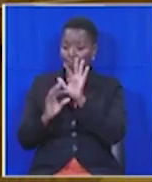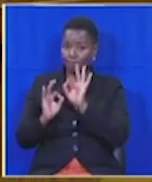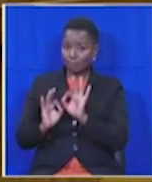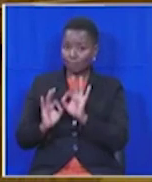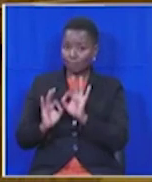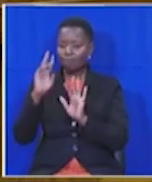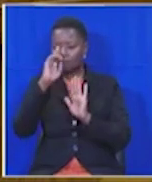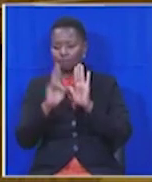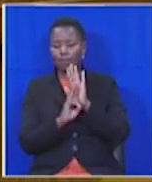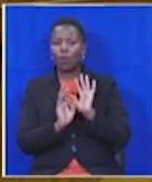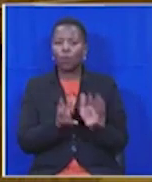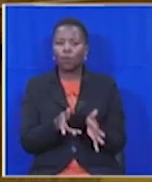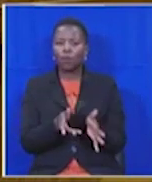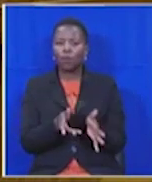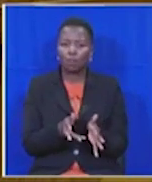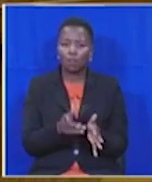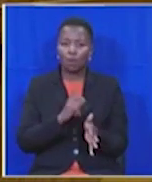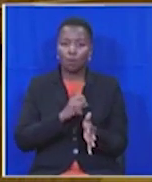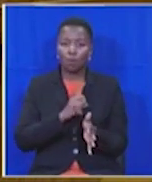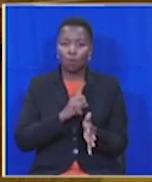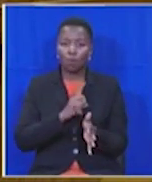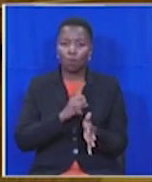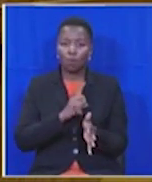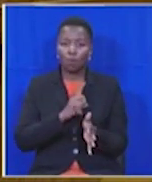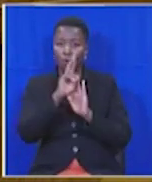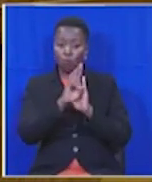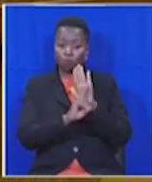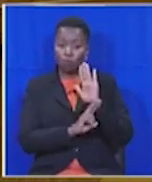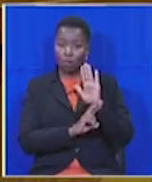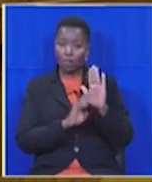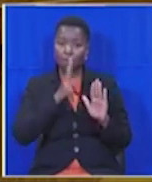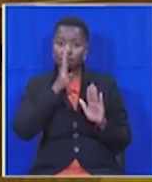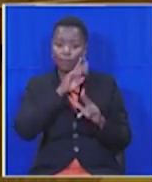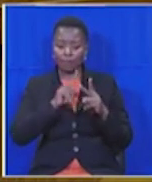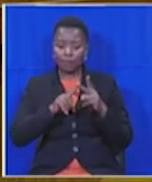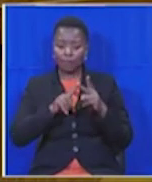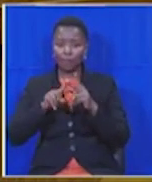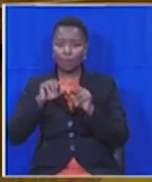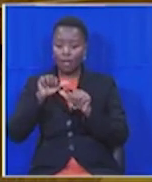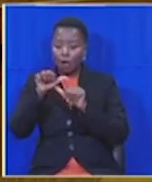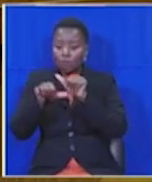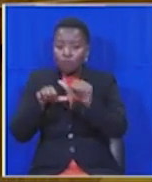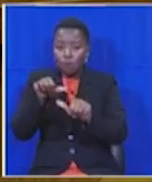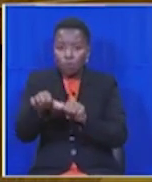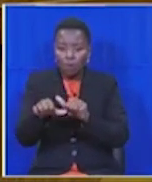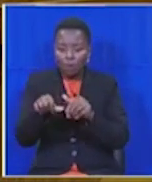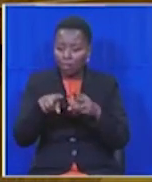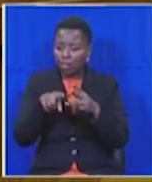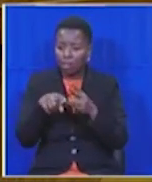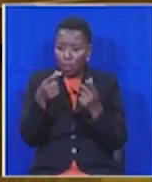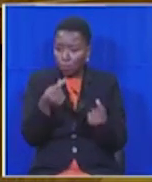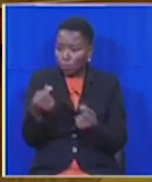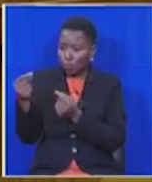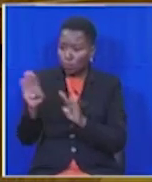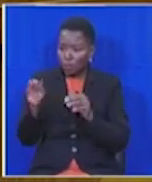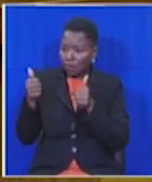them. Precisely because without the rules, without conventions, without practices, the House won't